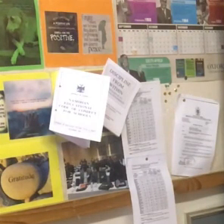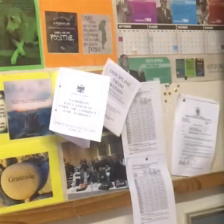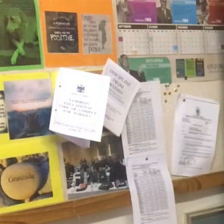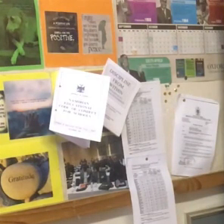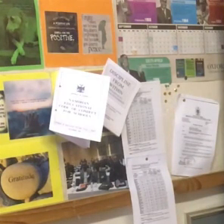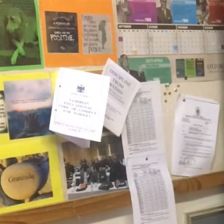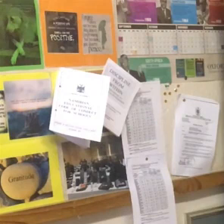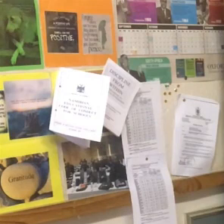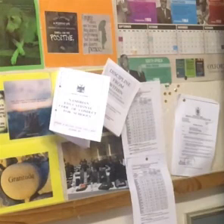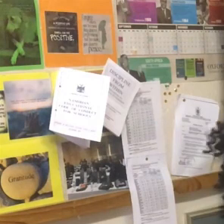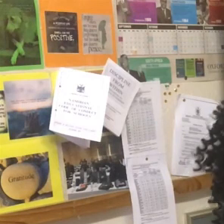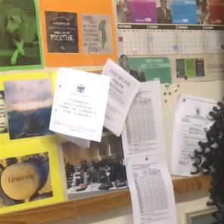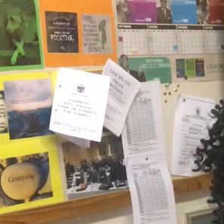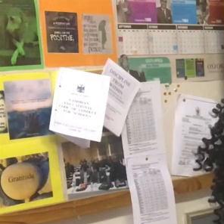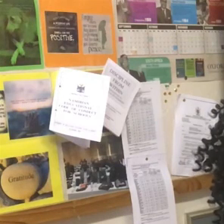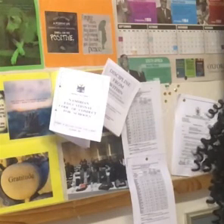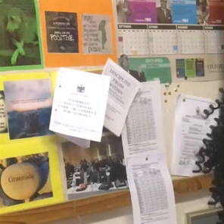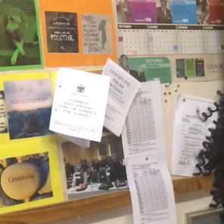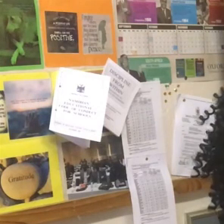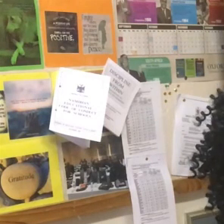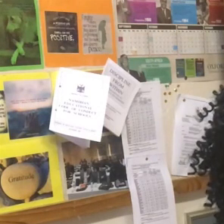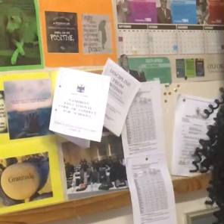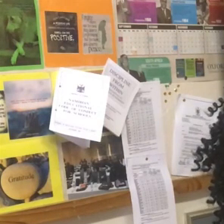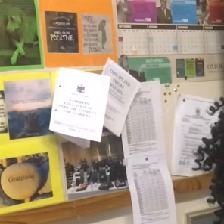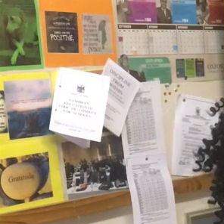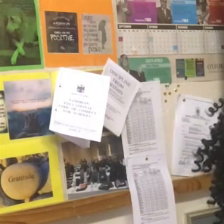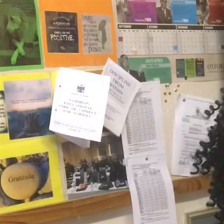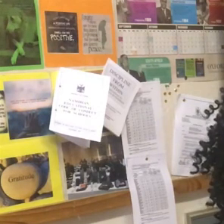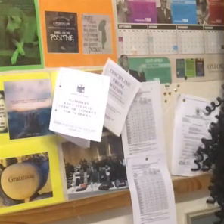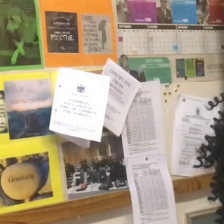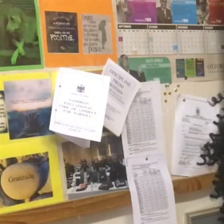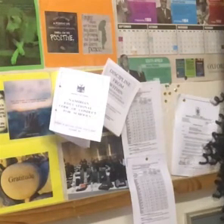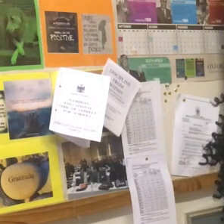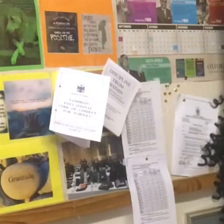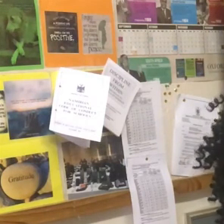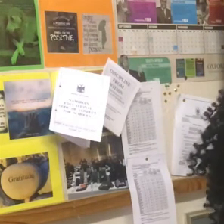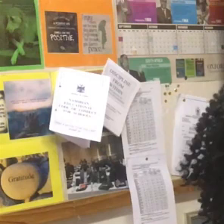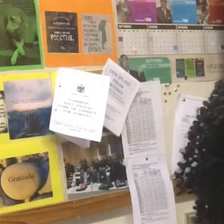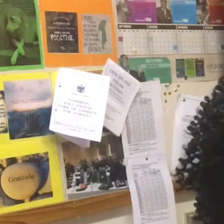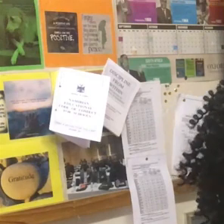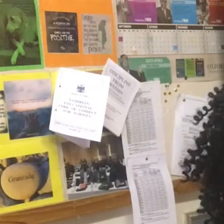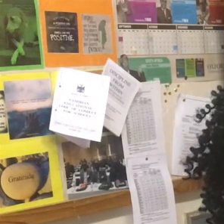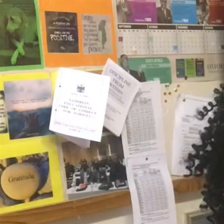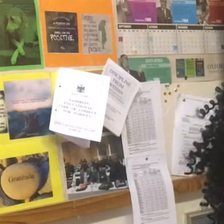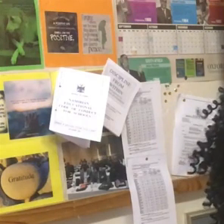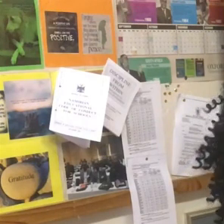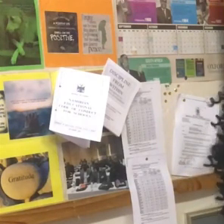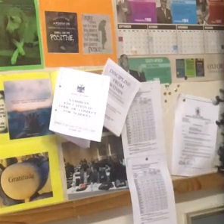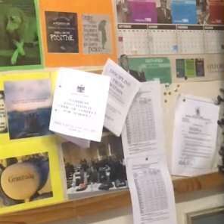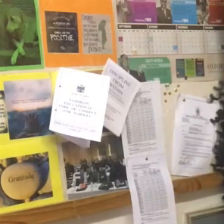We are receiving booklets for pre-primary to grade 7 from the Ministry of